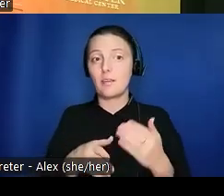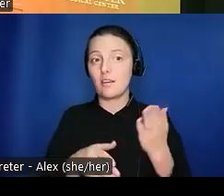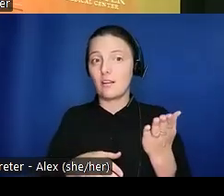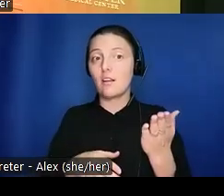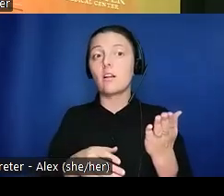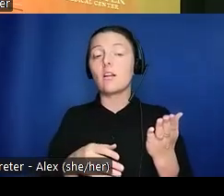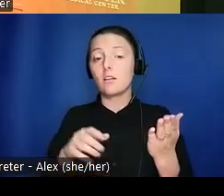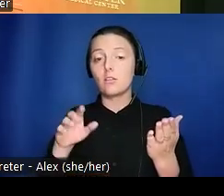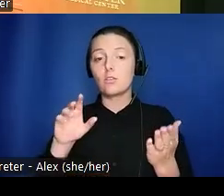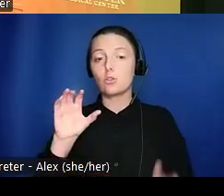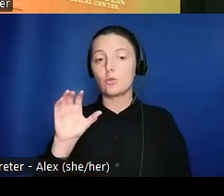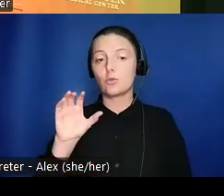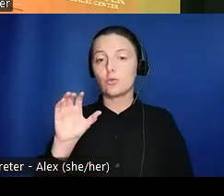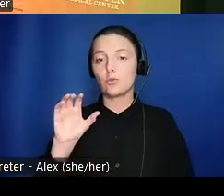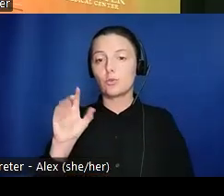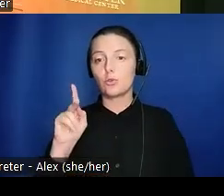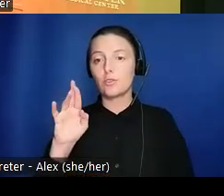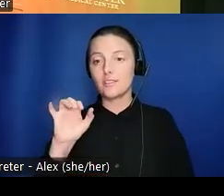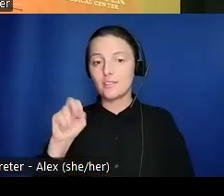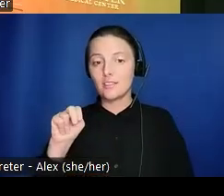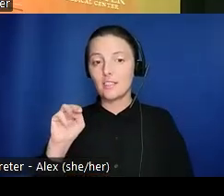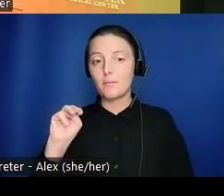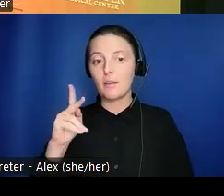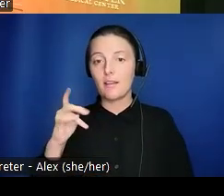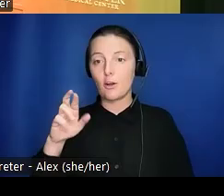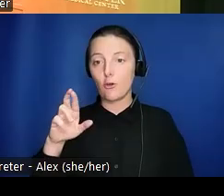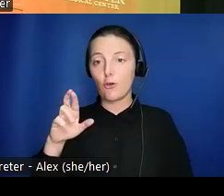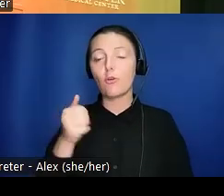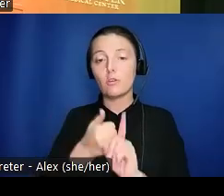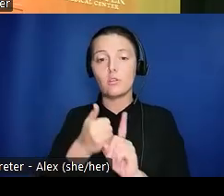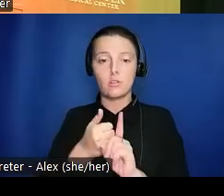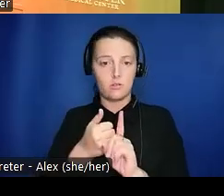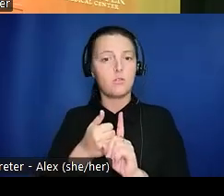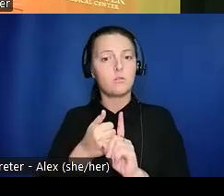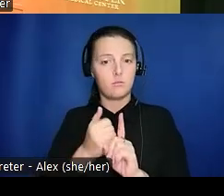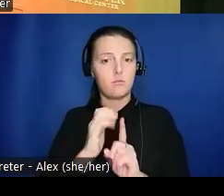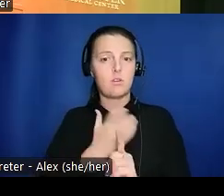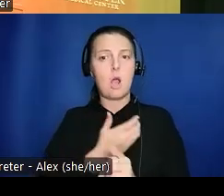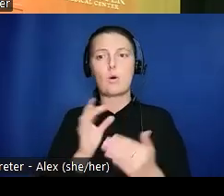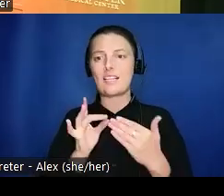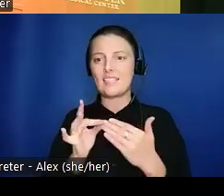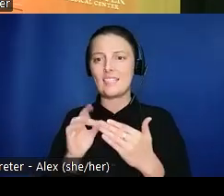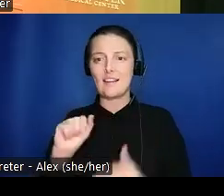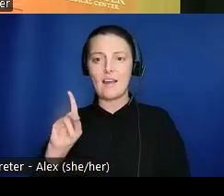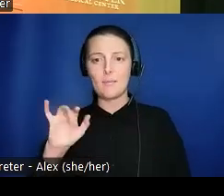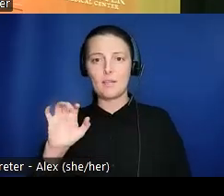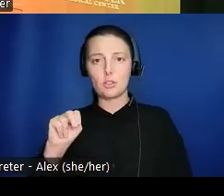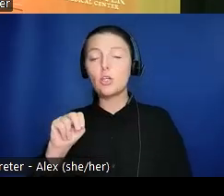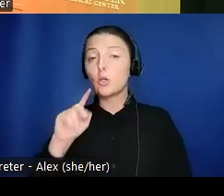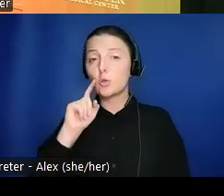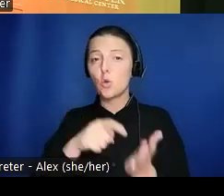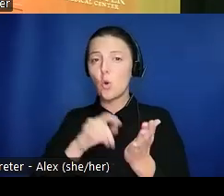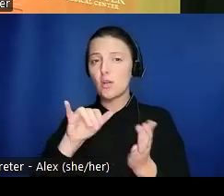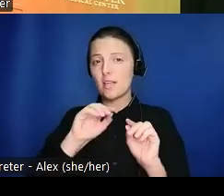our lead administrators, that see that little curvature that we have. That